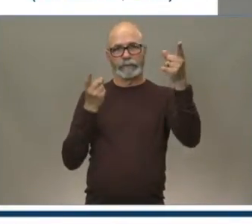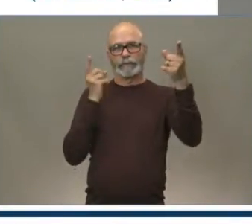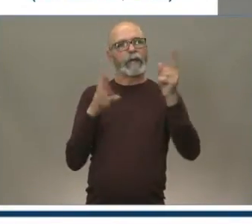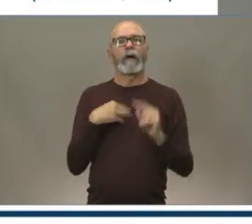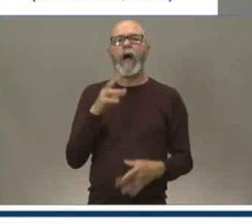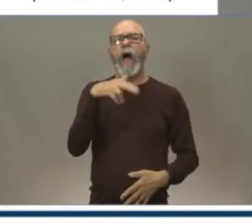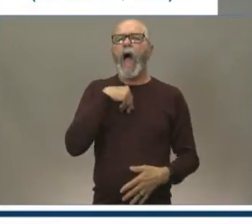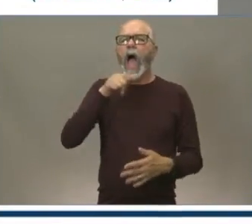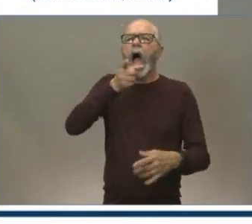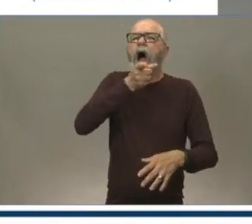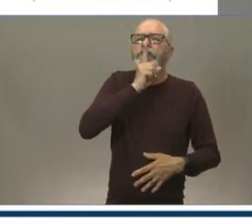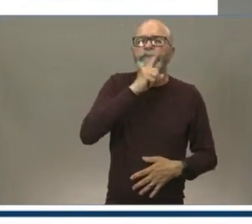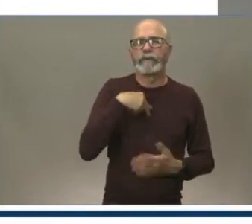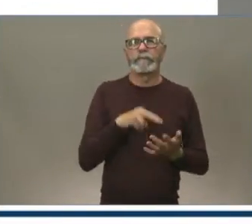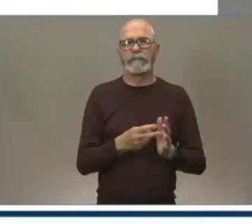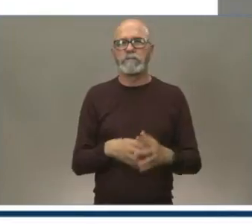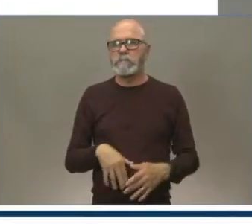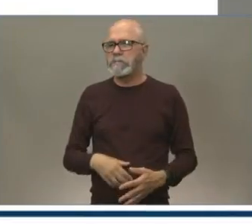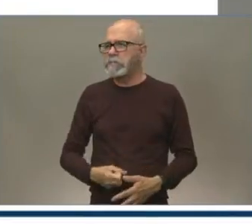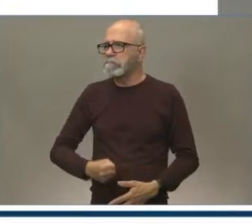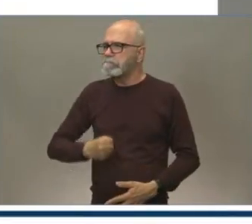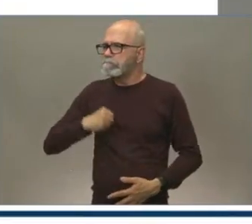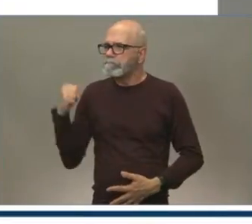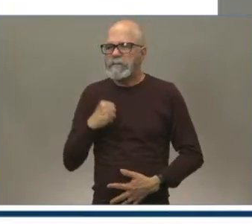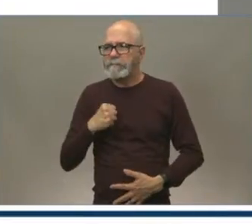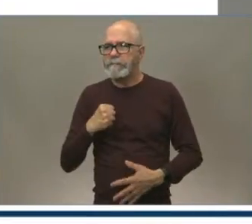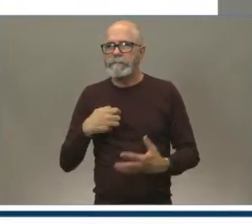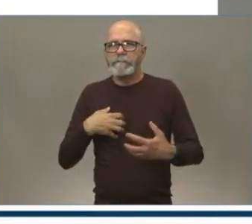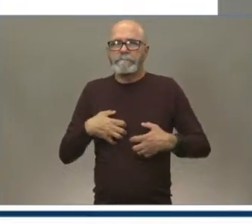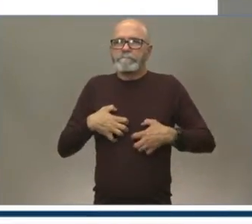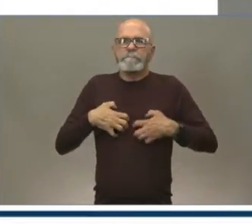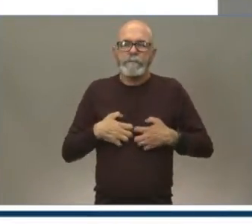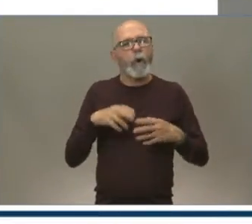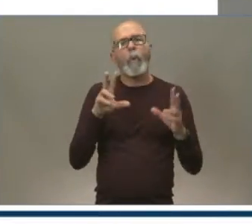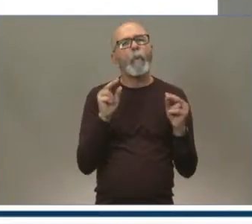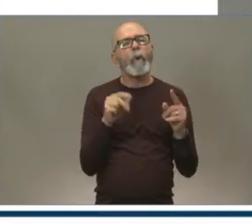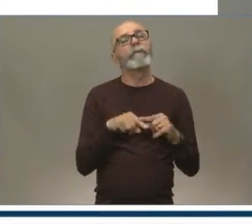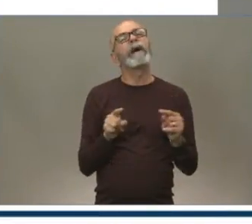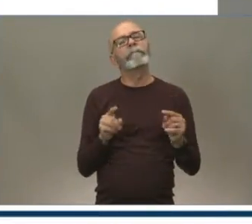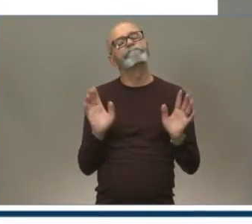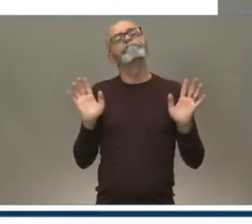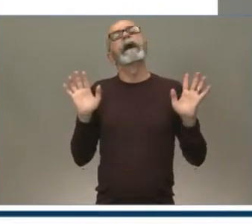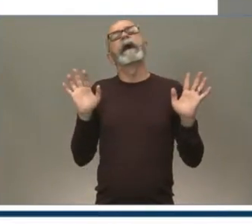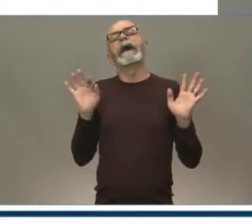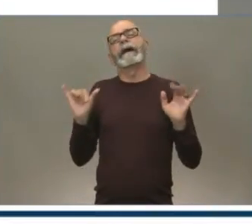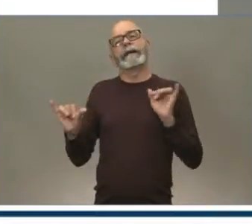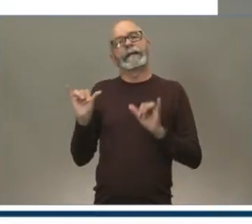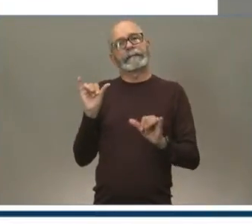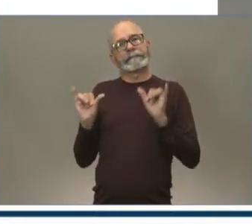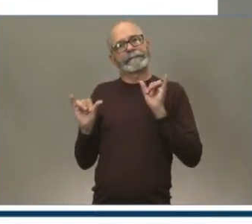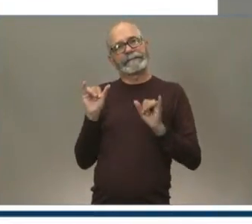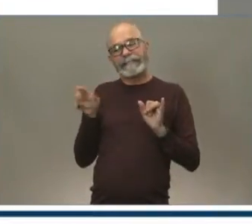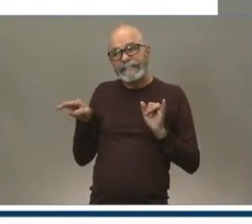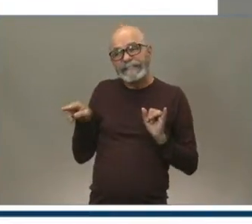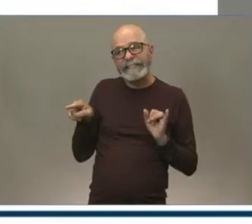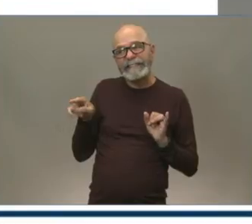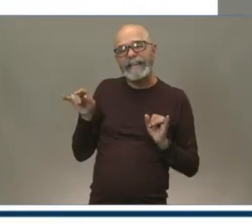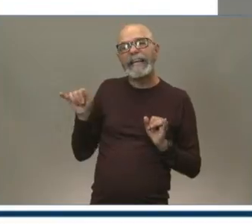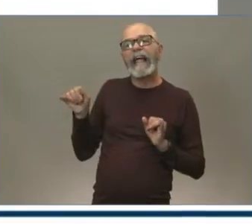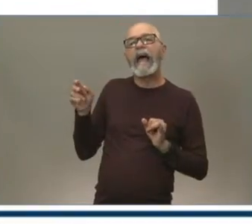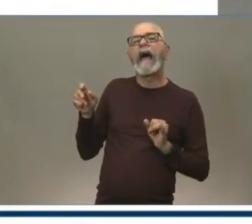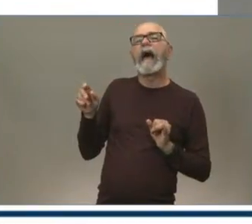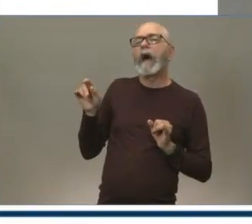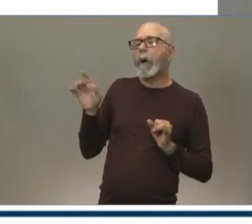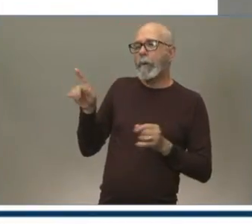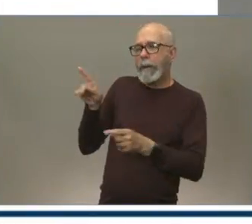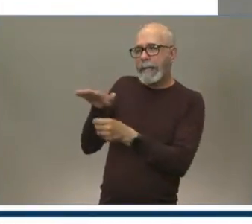it is part of our investigation, ultimately we end up with definitive information that it has to be definitive, that we could say that